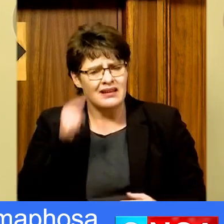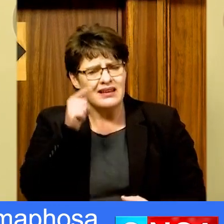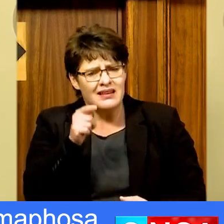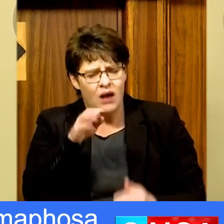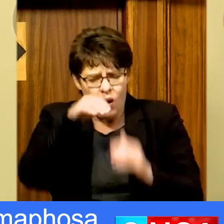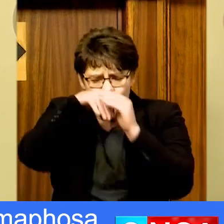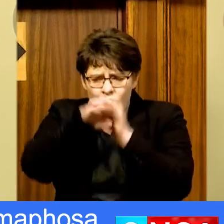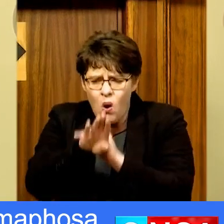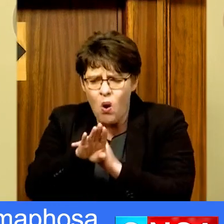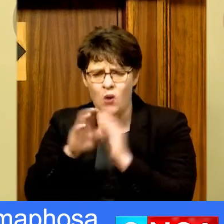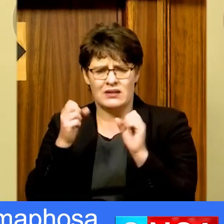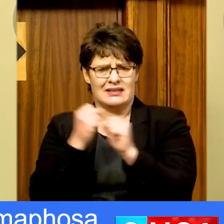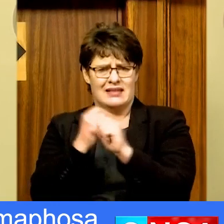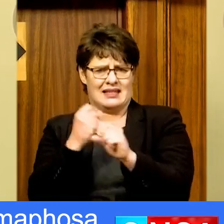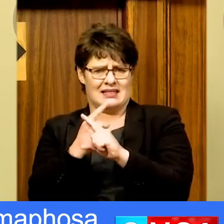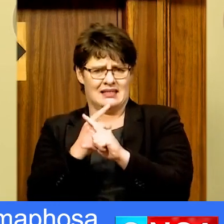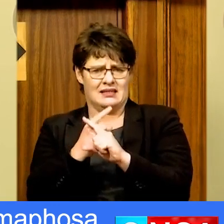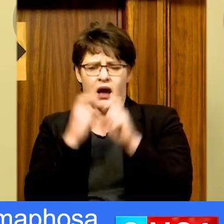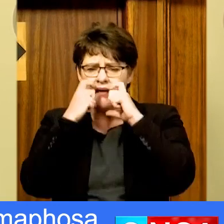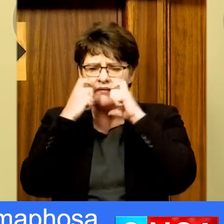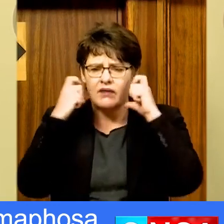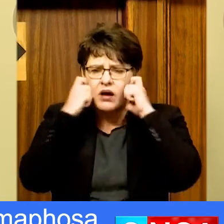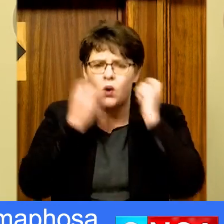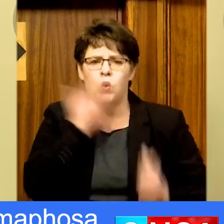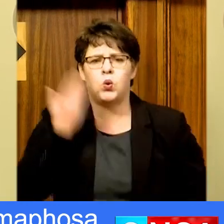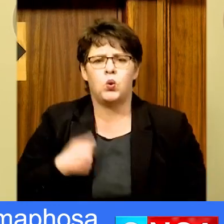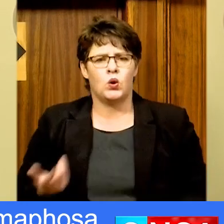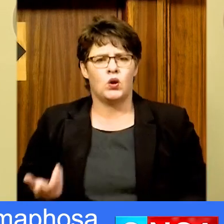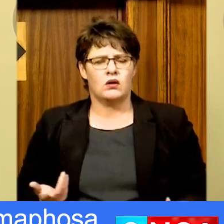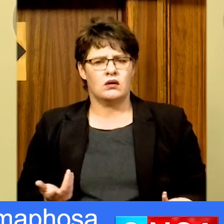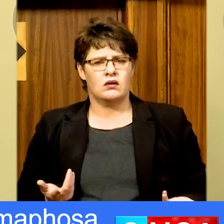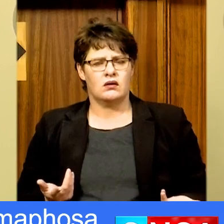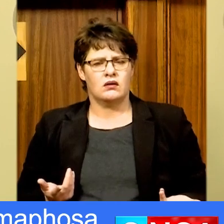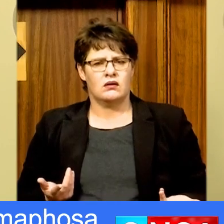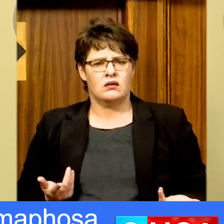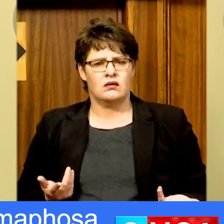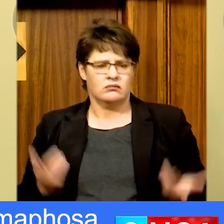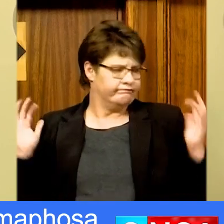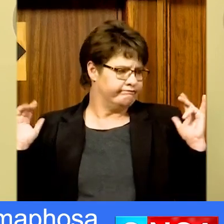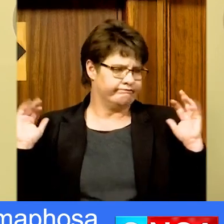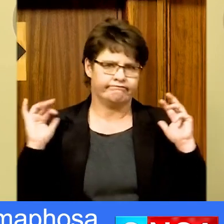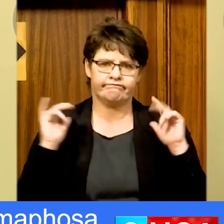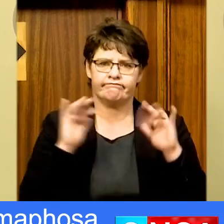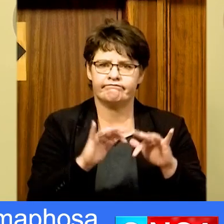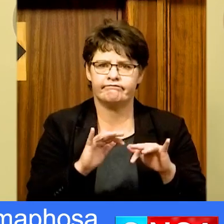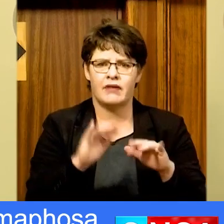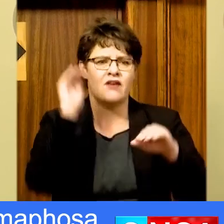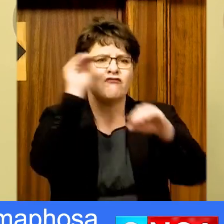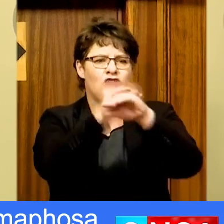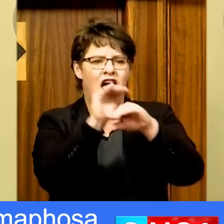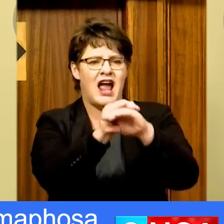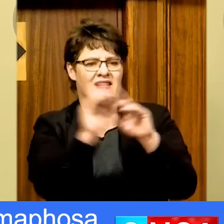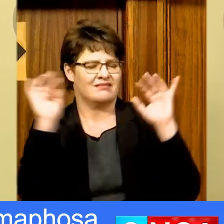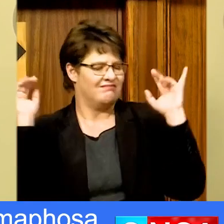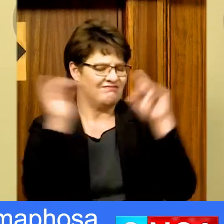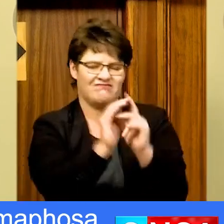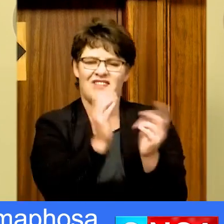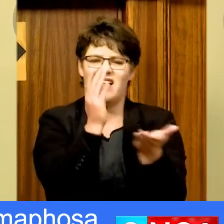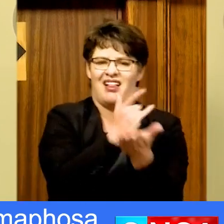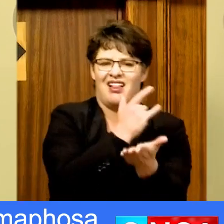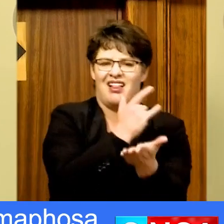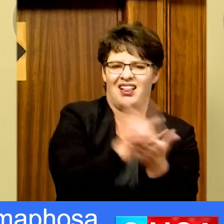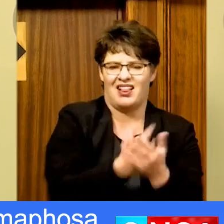to a taxi without a face mask, gathering to meet friends,